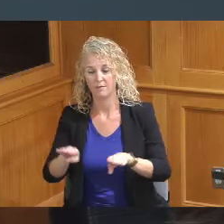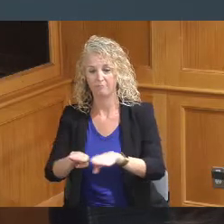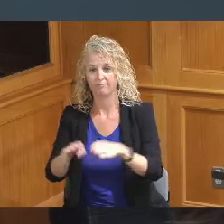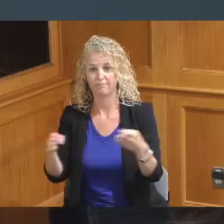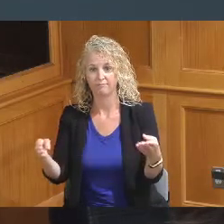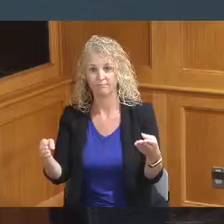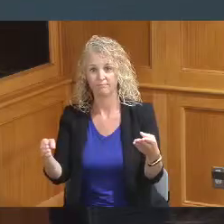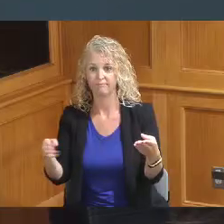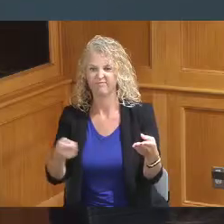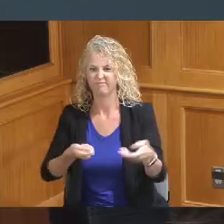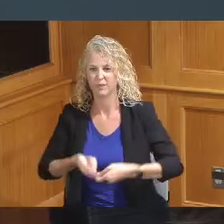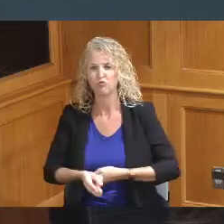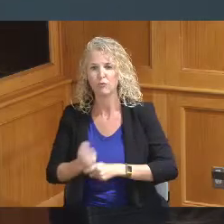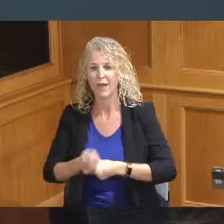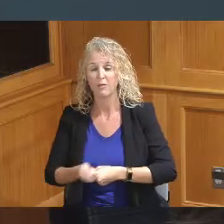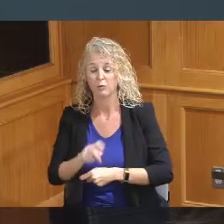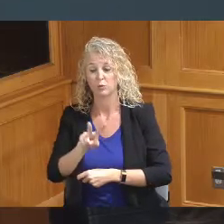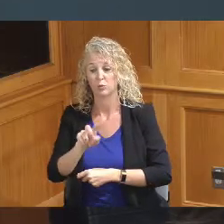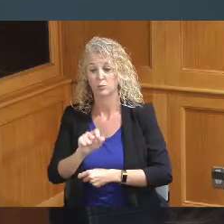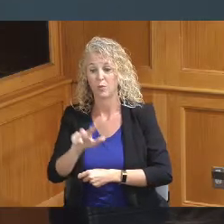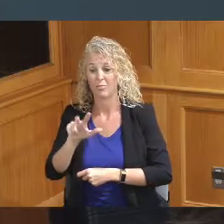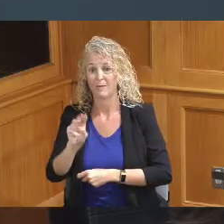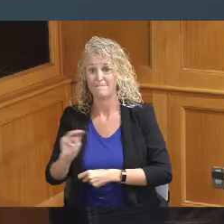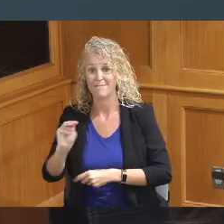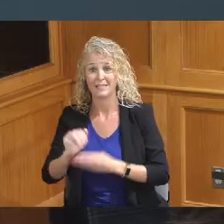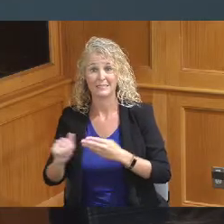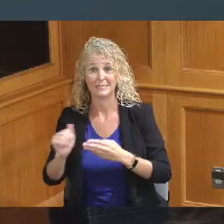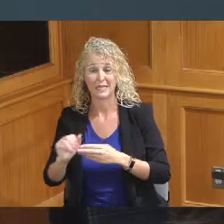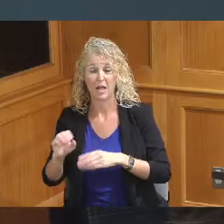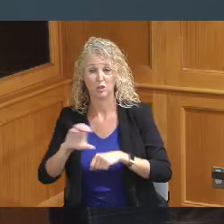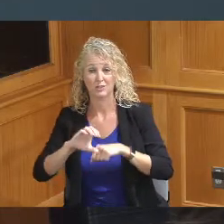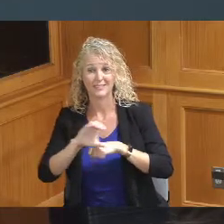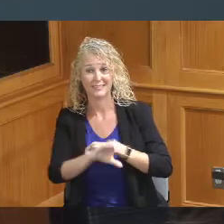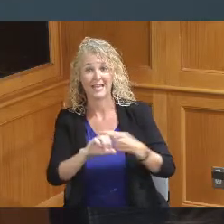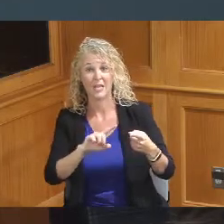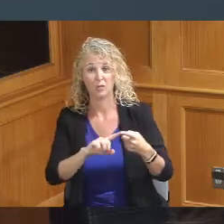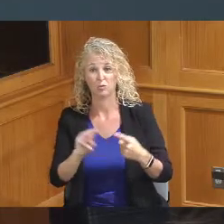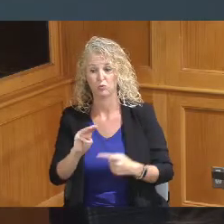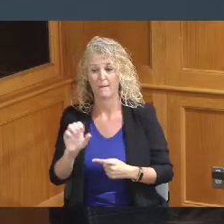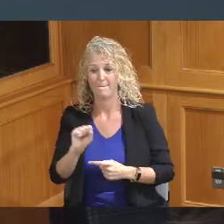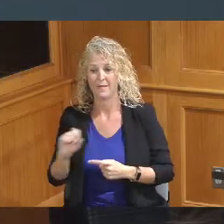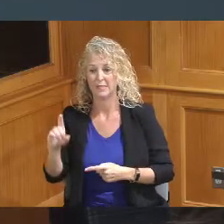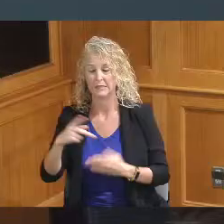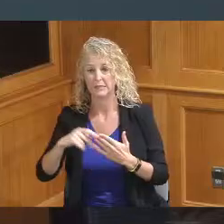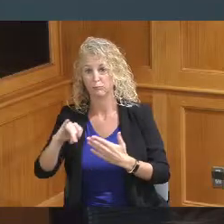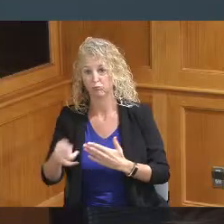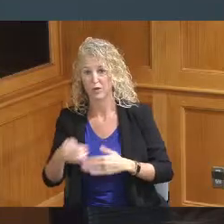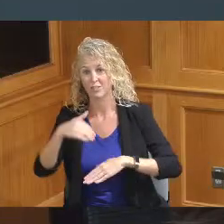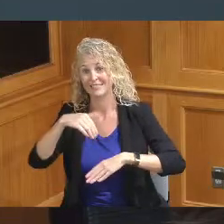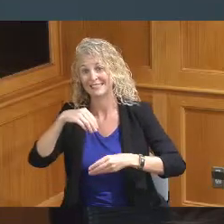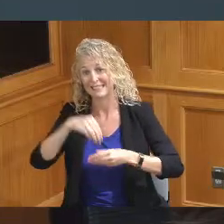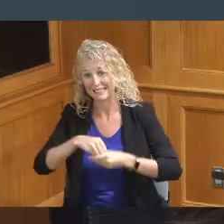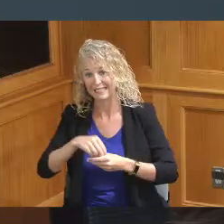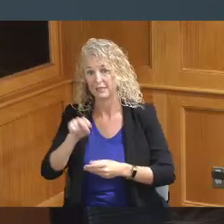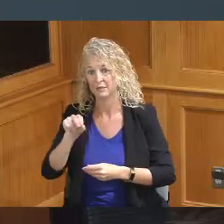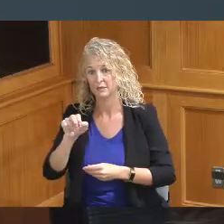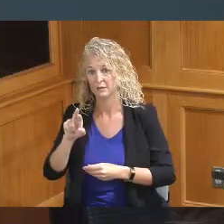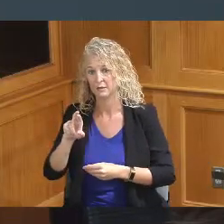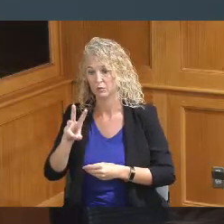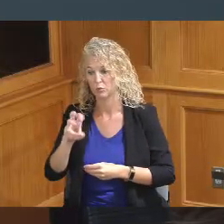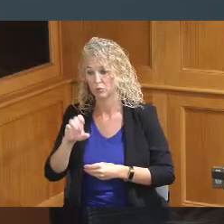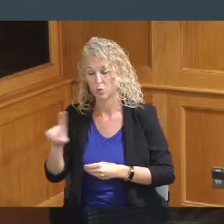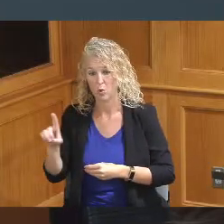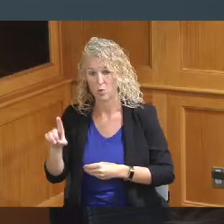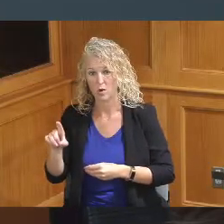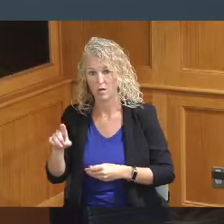we had allocated $2.3 million toward Norwood for a MSD project that they've been working on for a long time